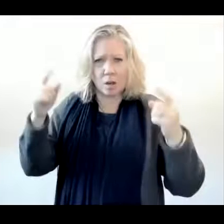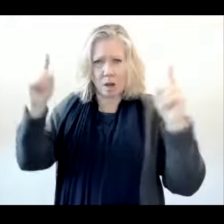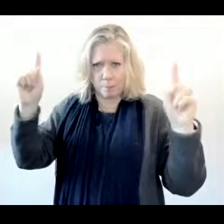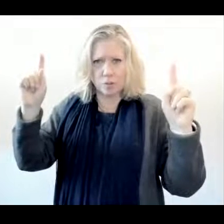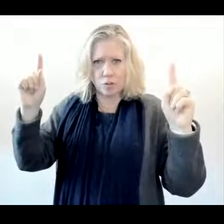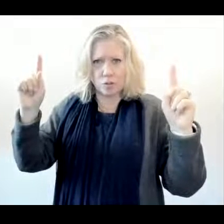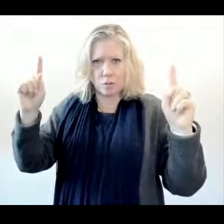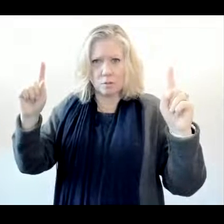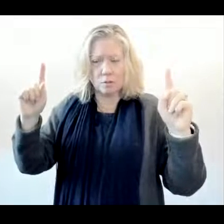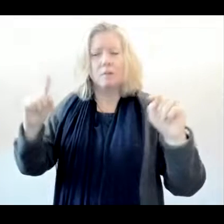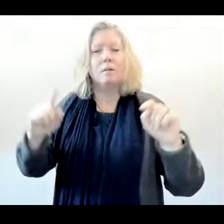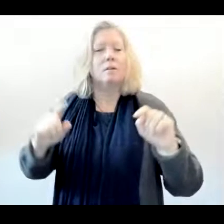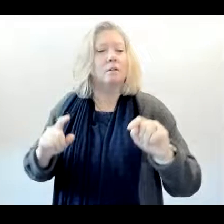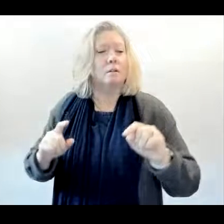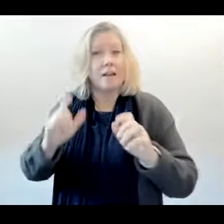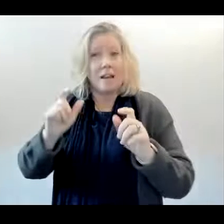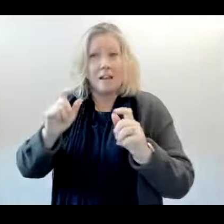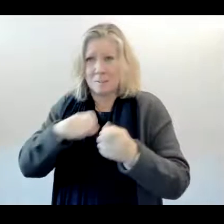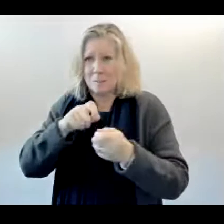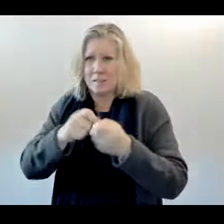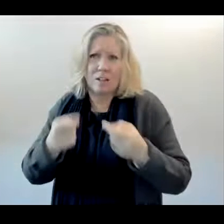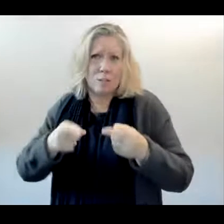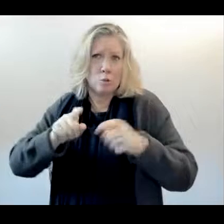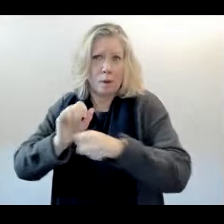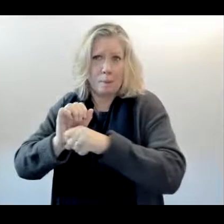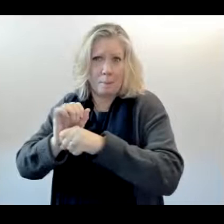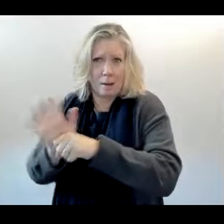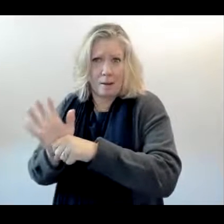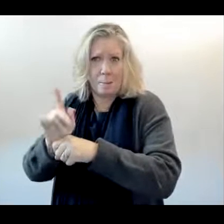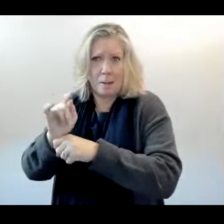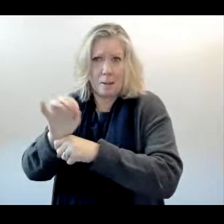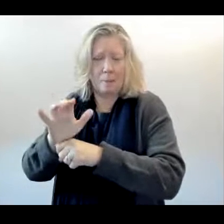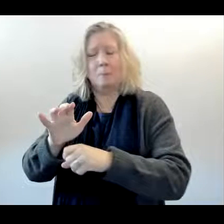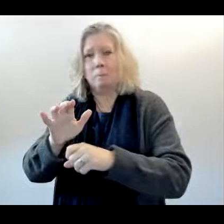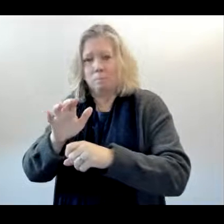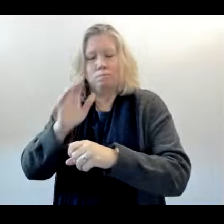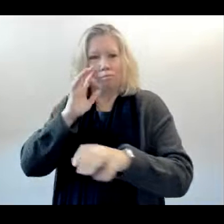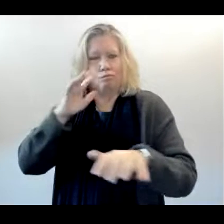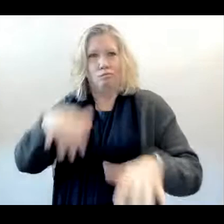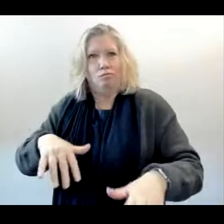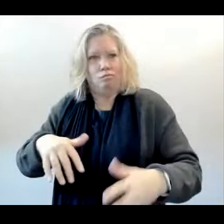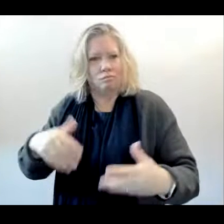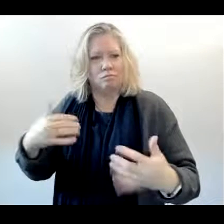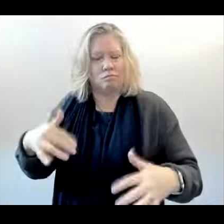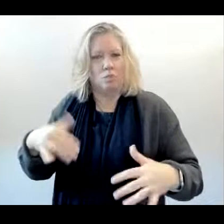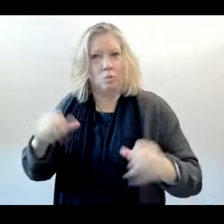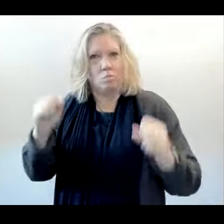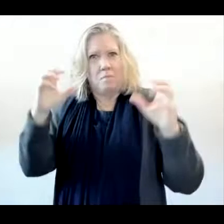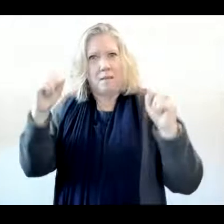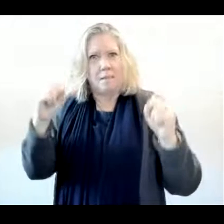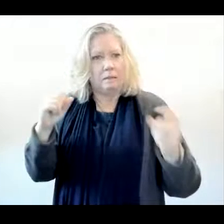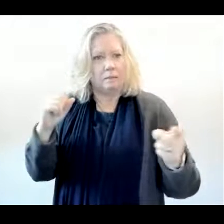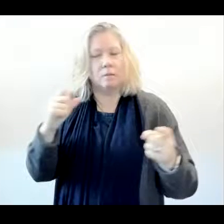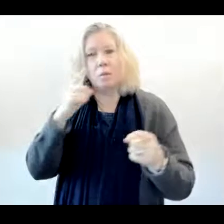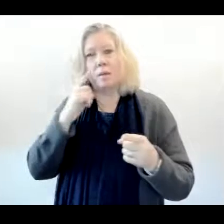time. And in particular, those 2 years of the pandemic, it's really astounding when we specifically think about the support that the